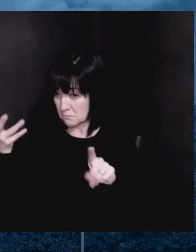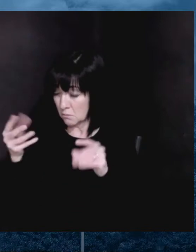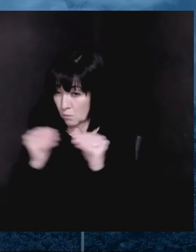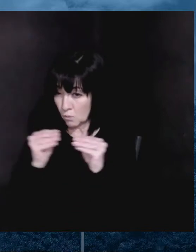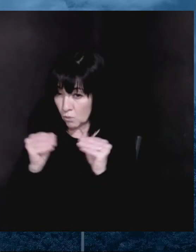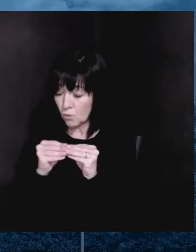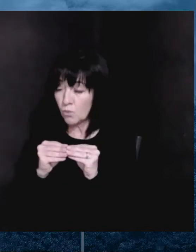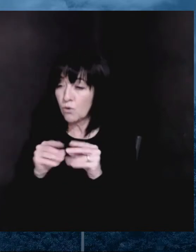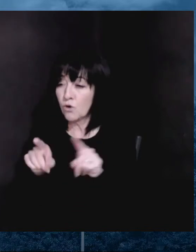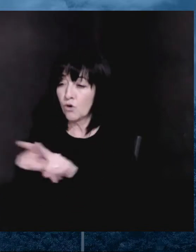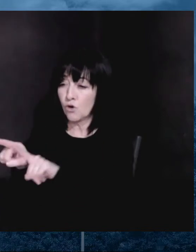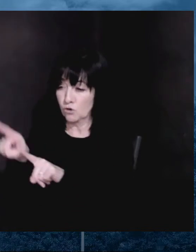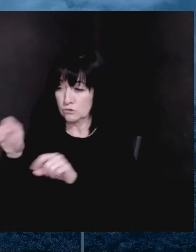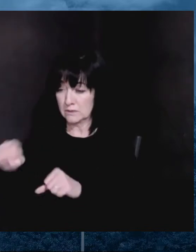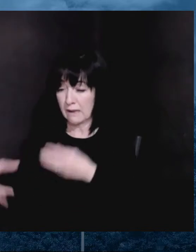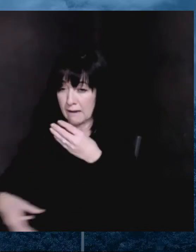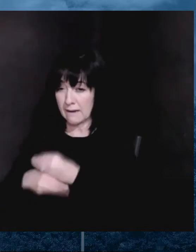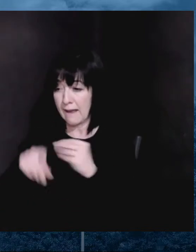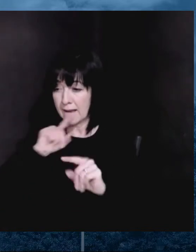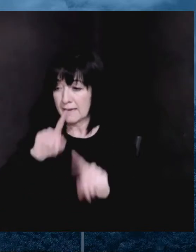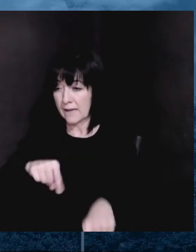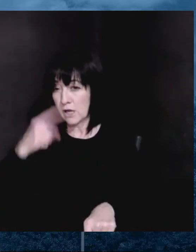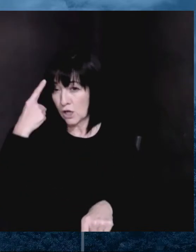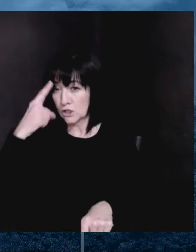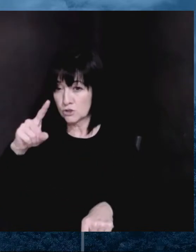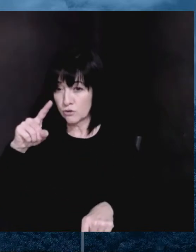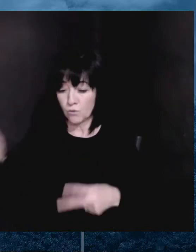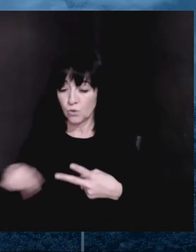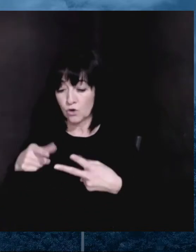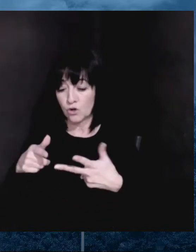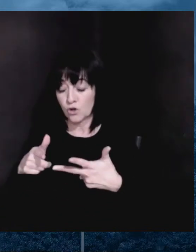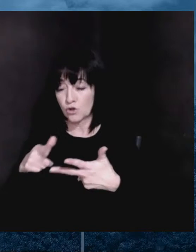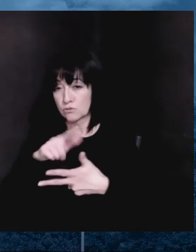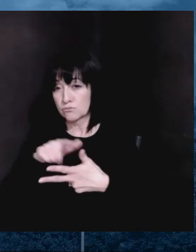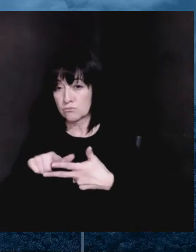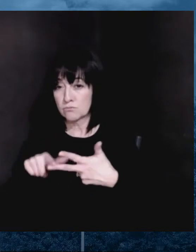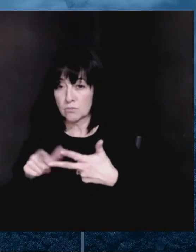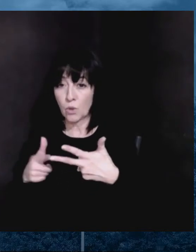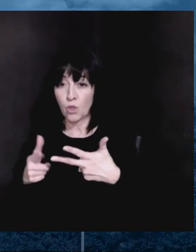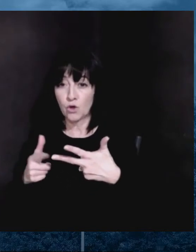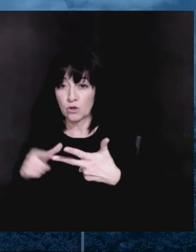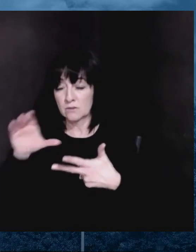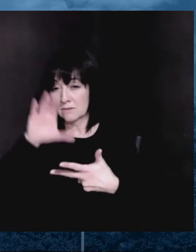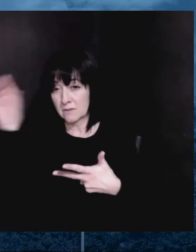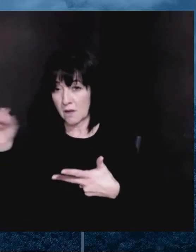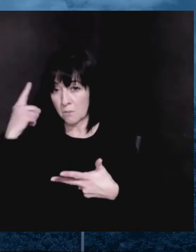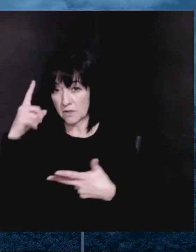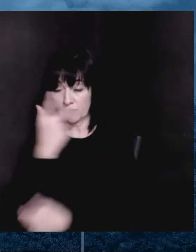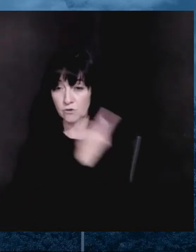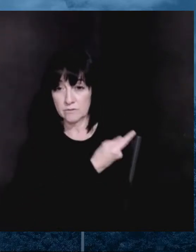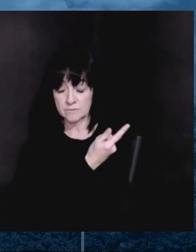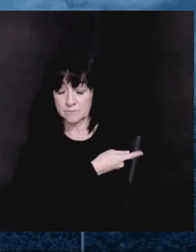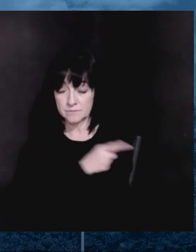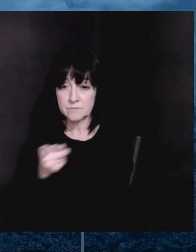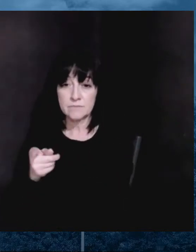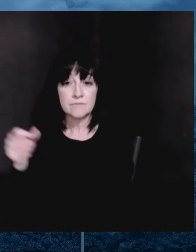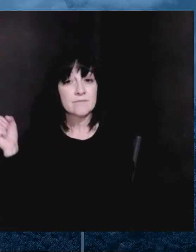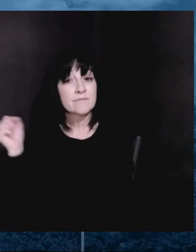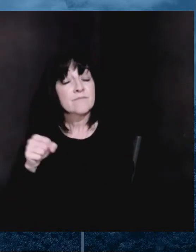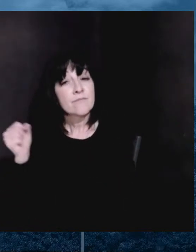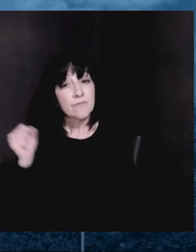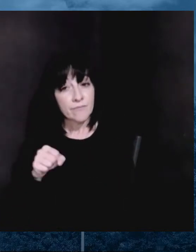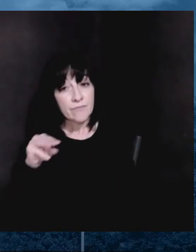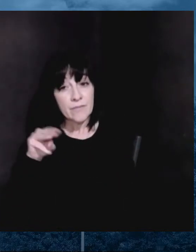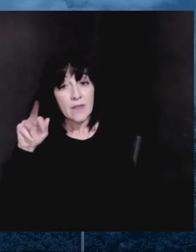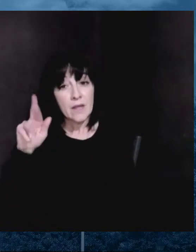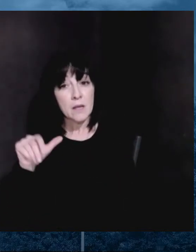Yeah, to add to the first part of the answer, because Mary Lou noticed that the